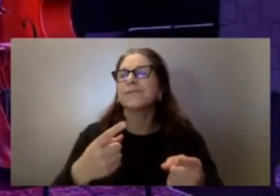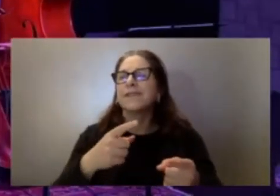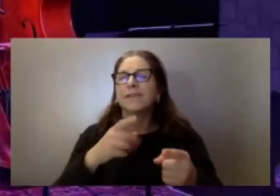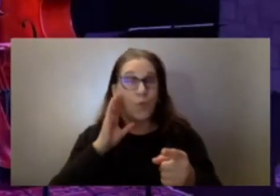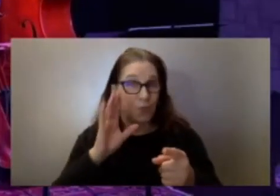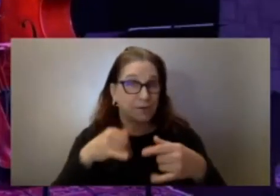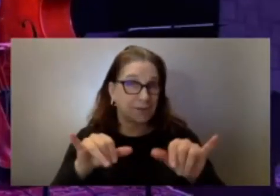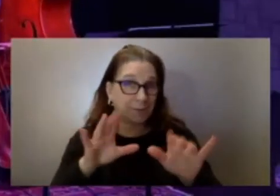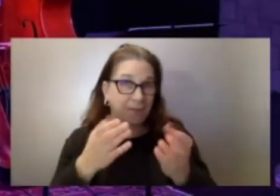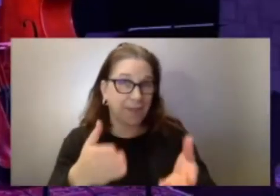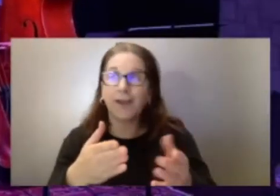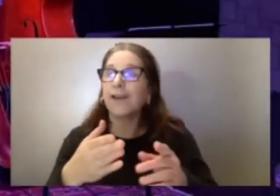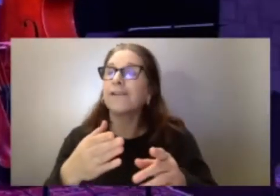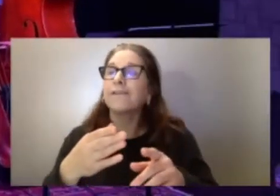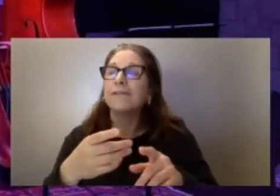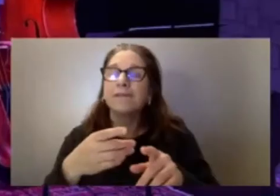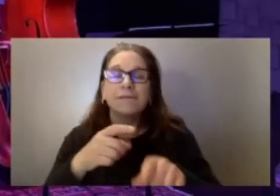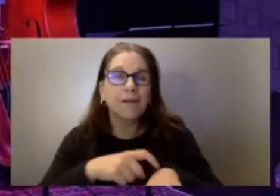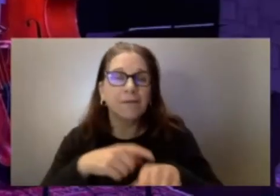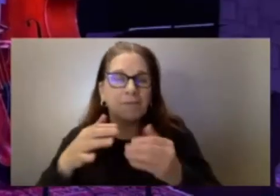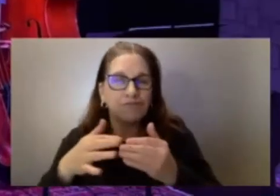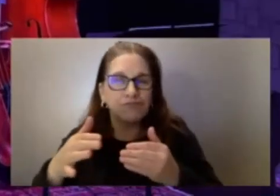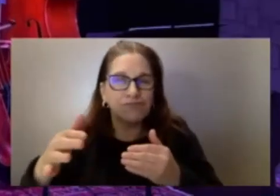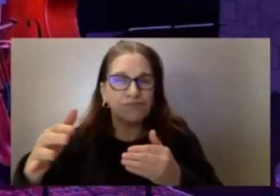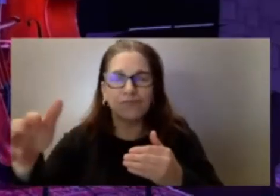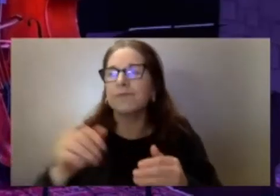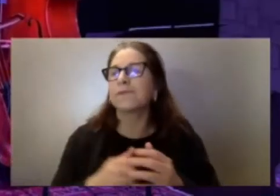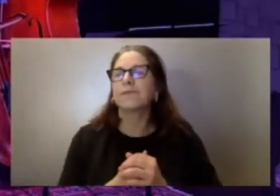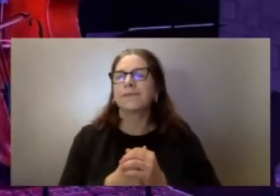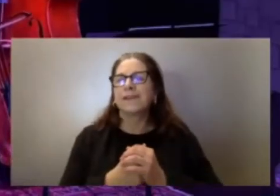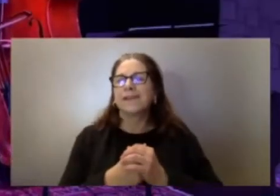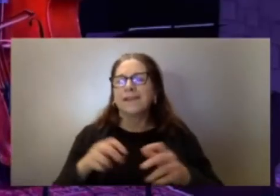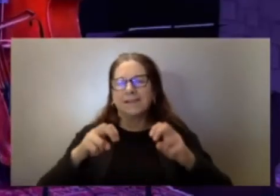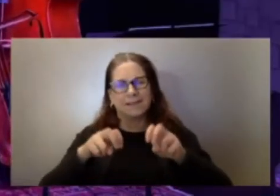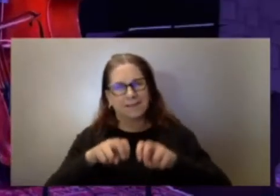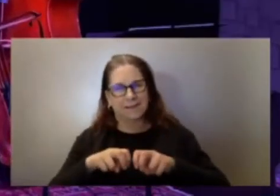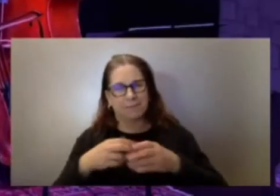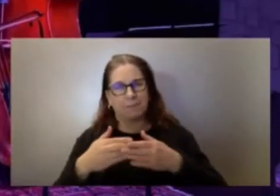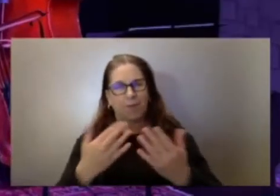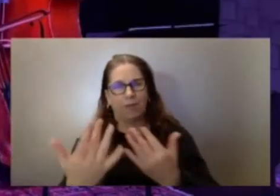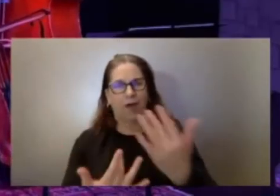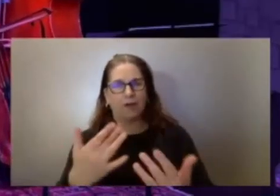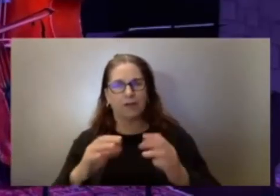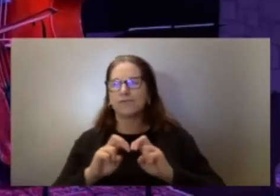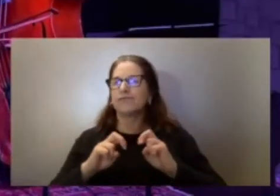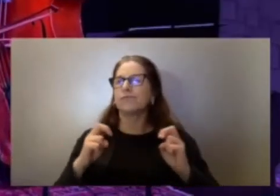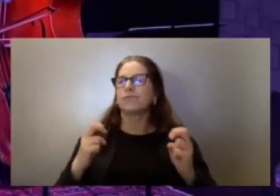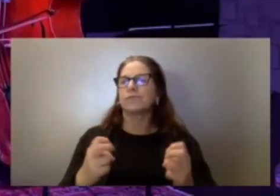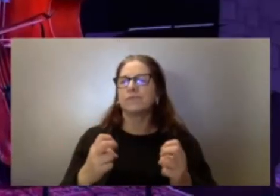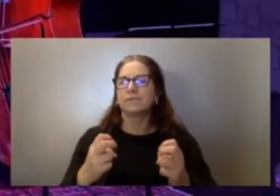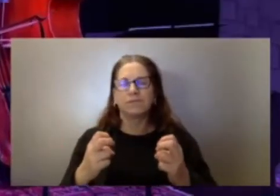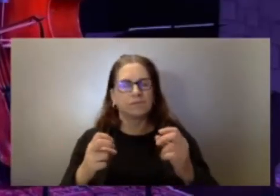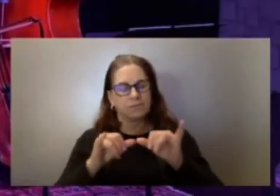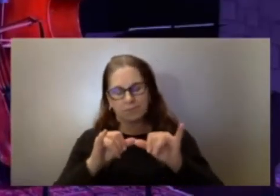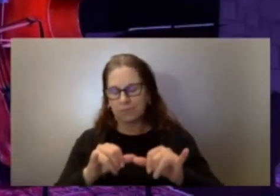will be there after time. They sit before the fire that has been there without